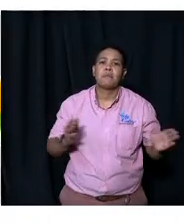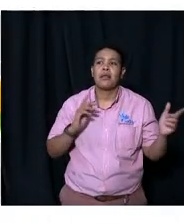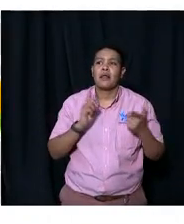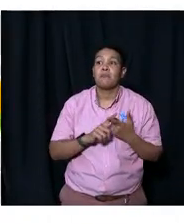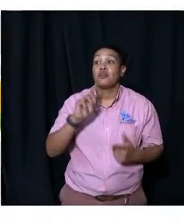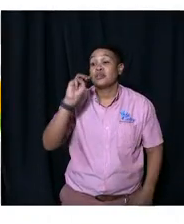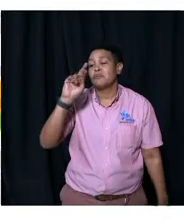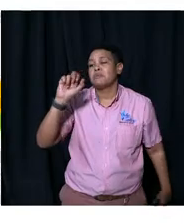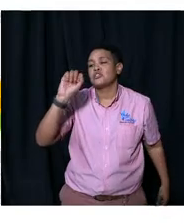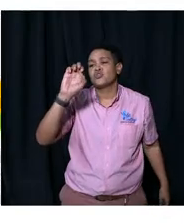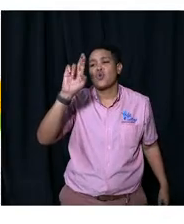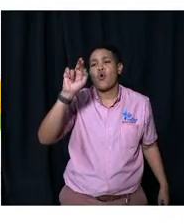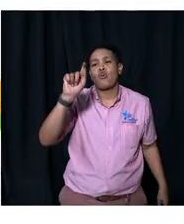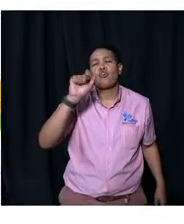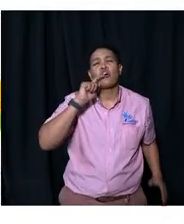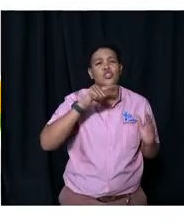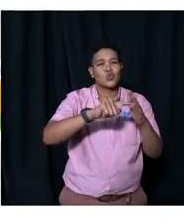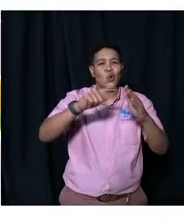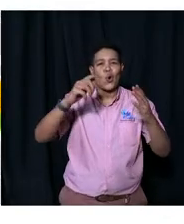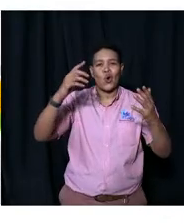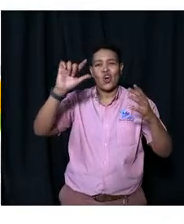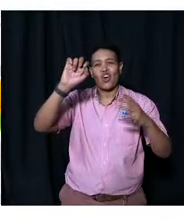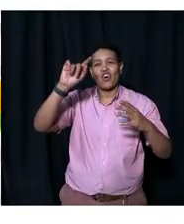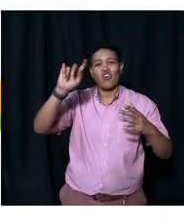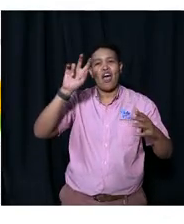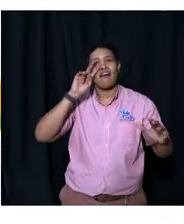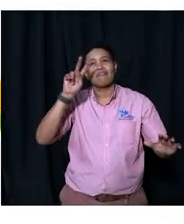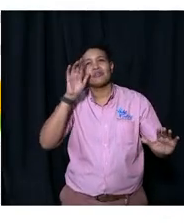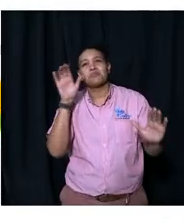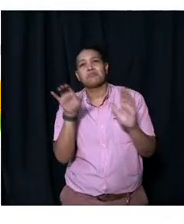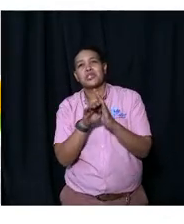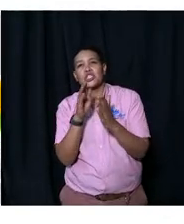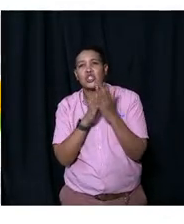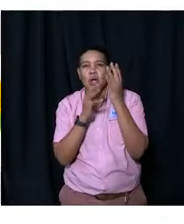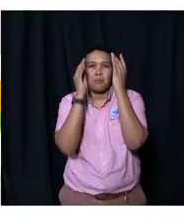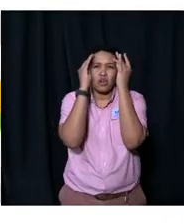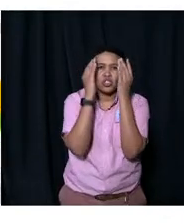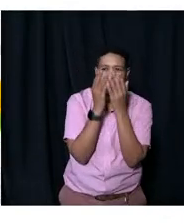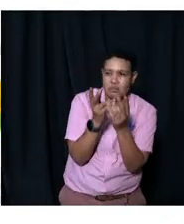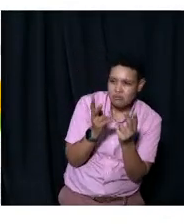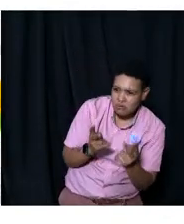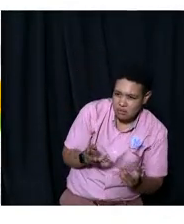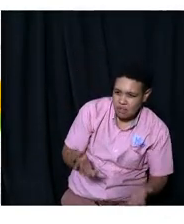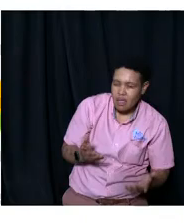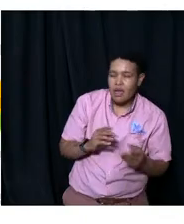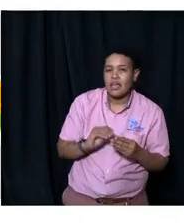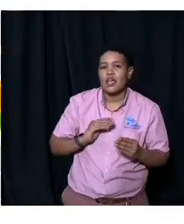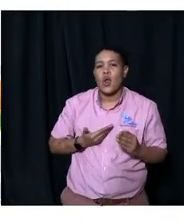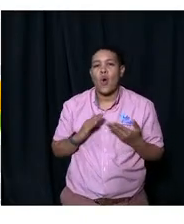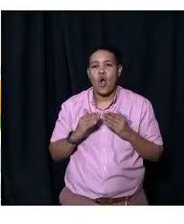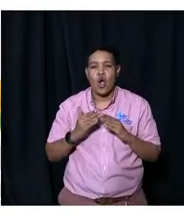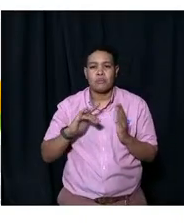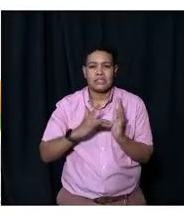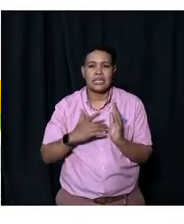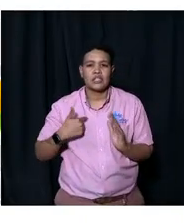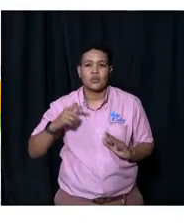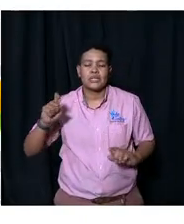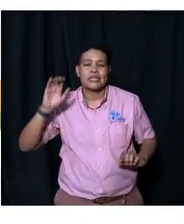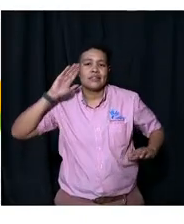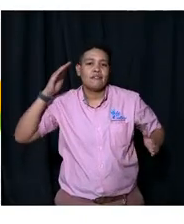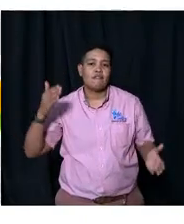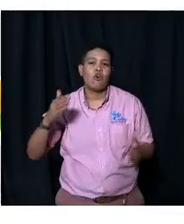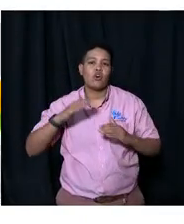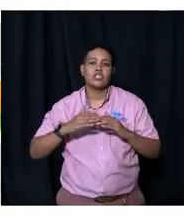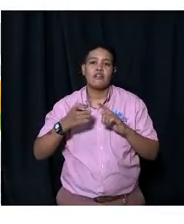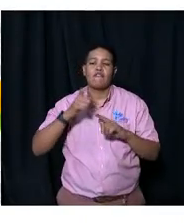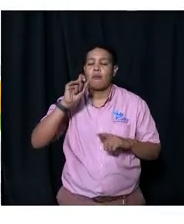would have shown you graphs where we have some concerns about some of the corridors in our urban centers that we need to address from